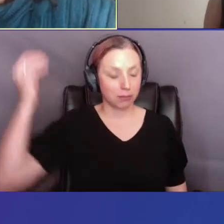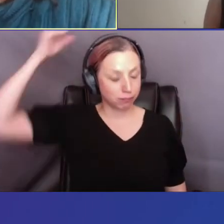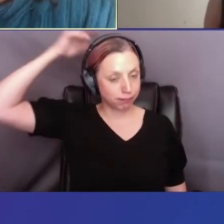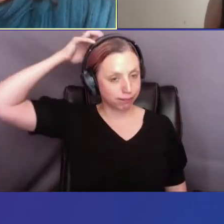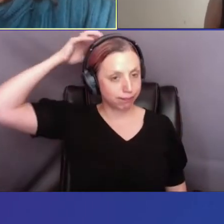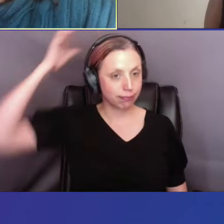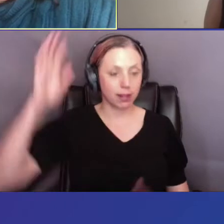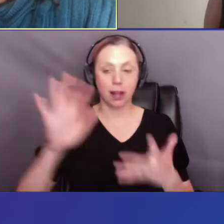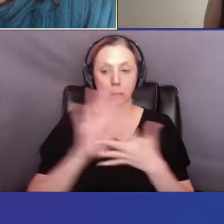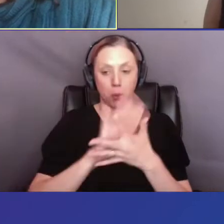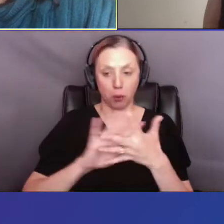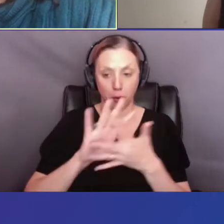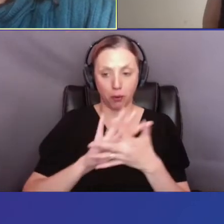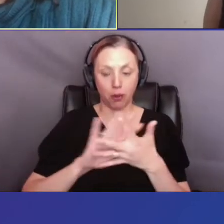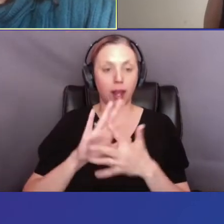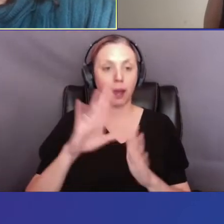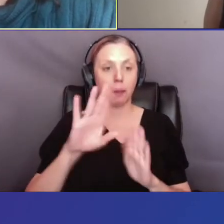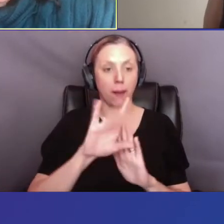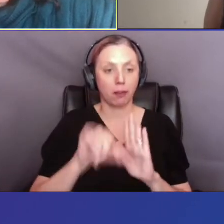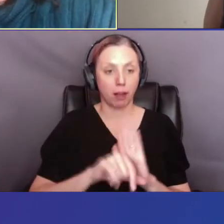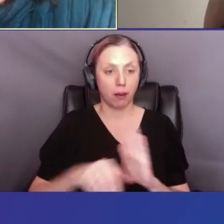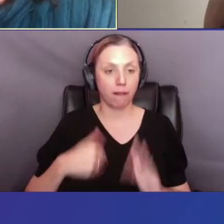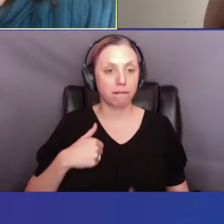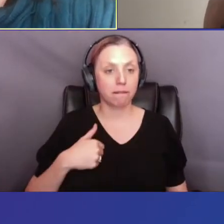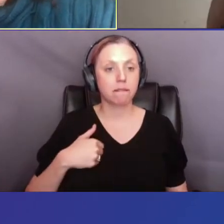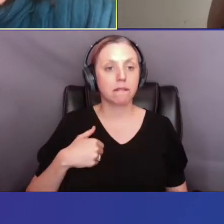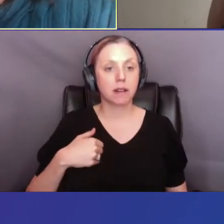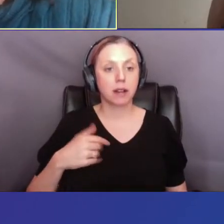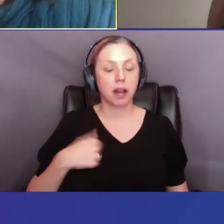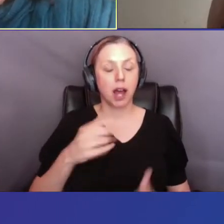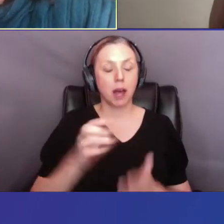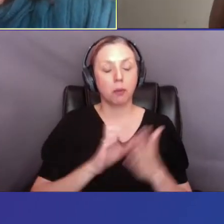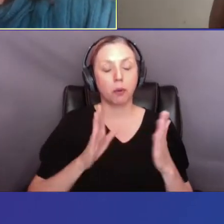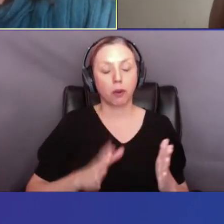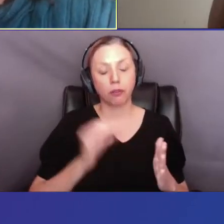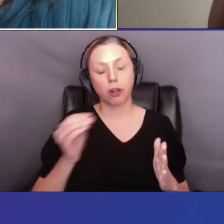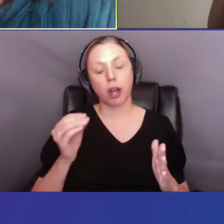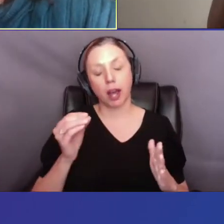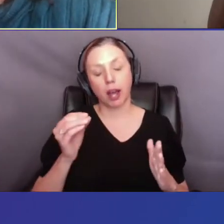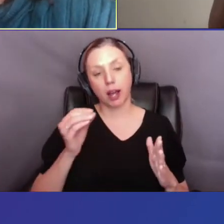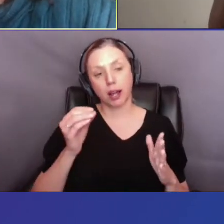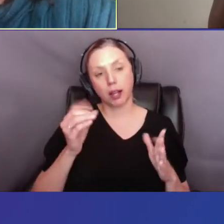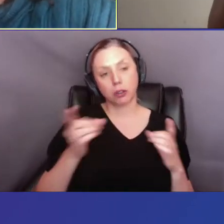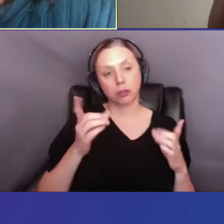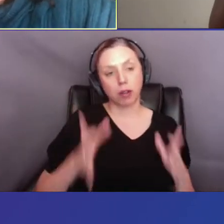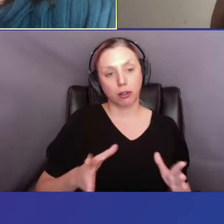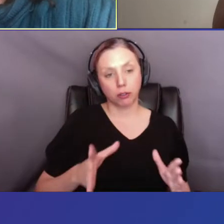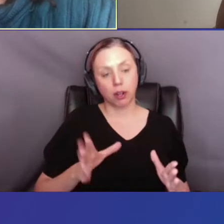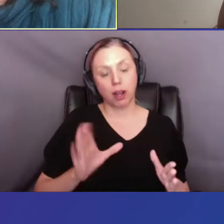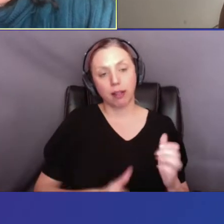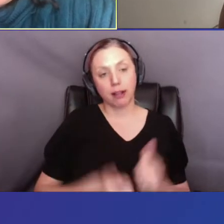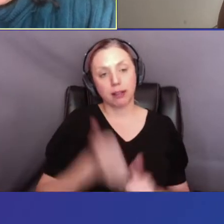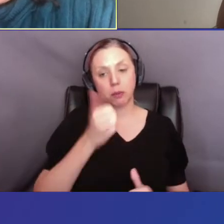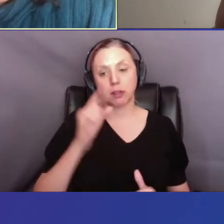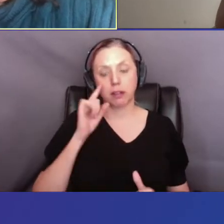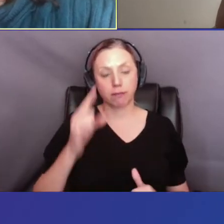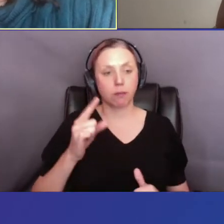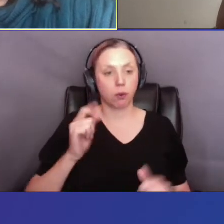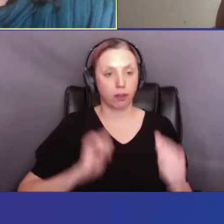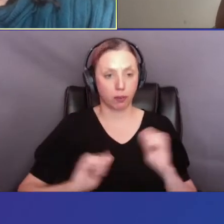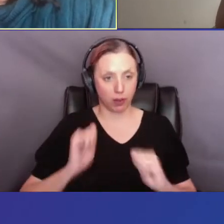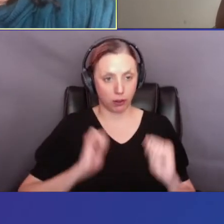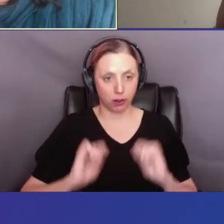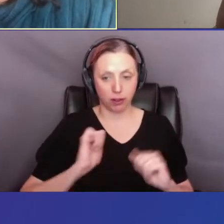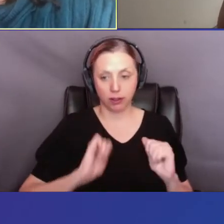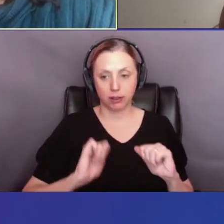me. And I am a choreographer and director, these days mostly for theater.